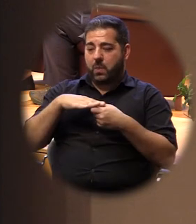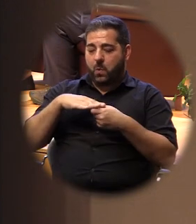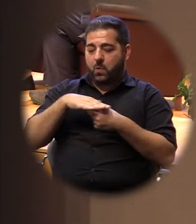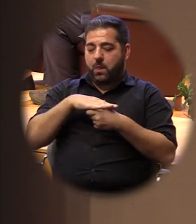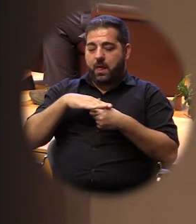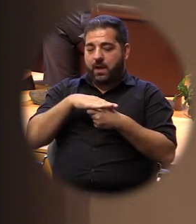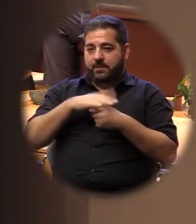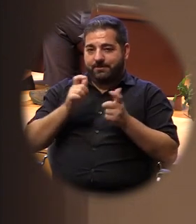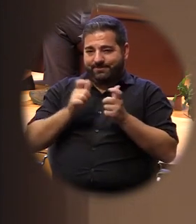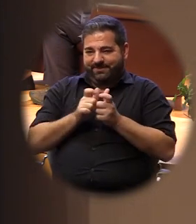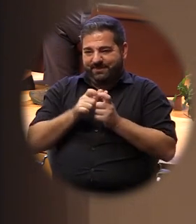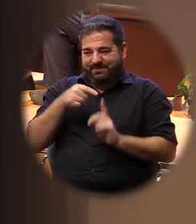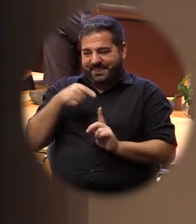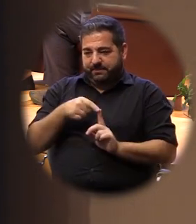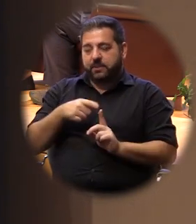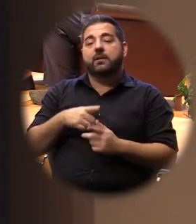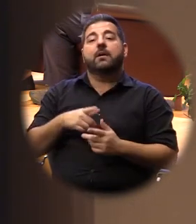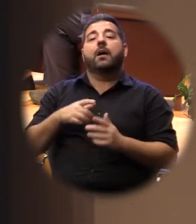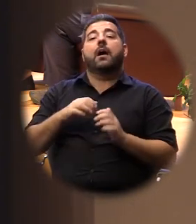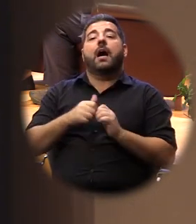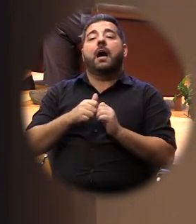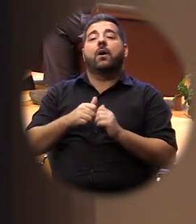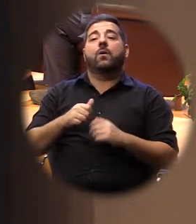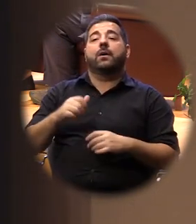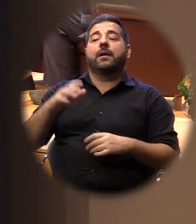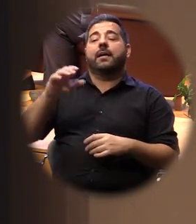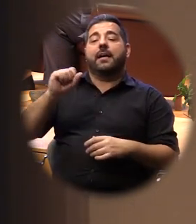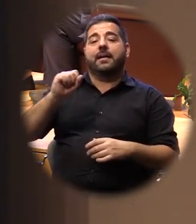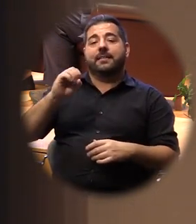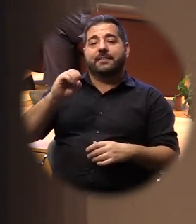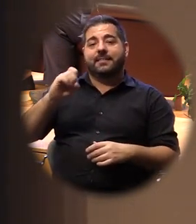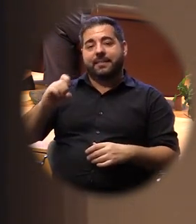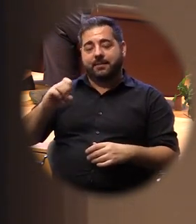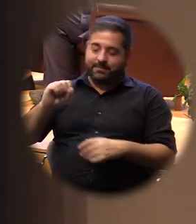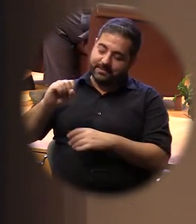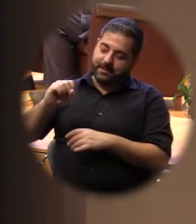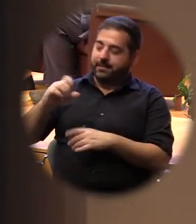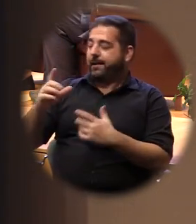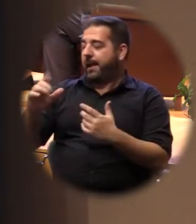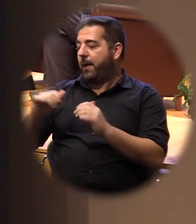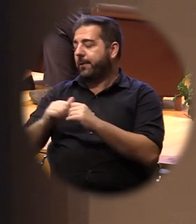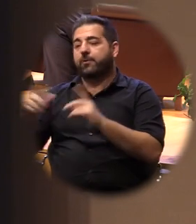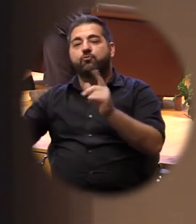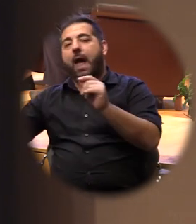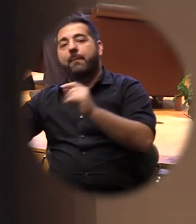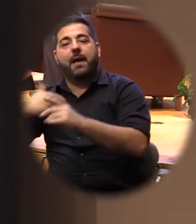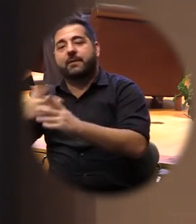so, you know, how a sea urchin does sex is different from how,